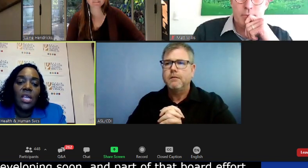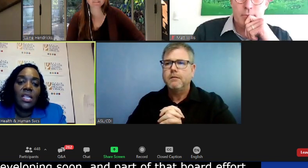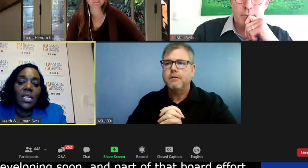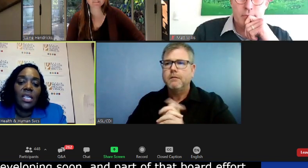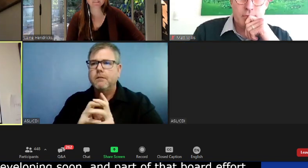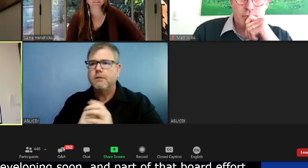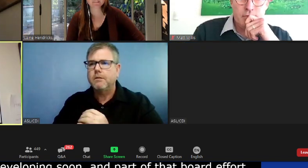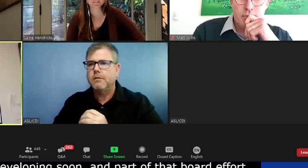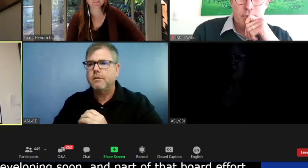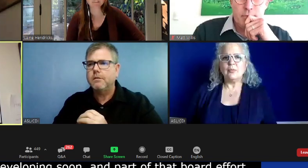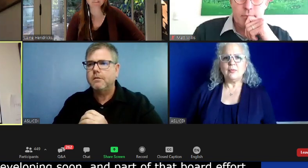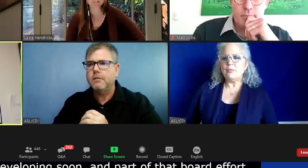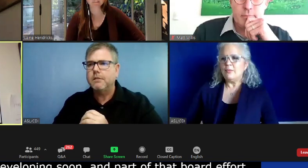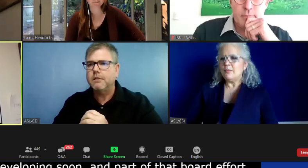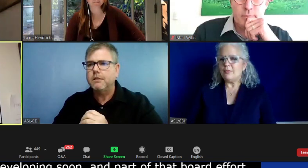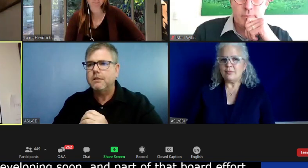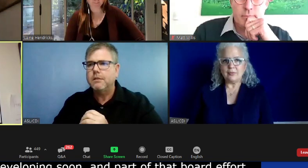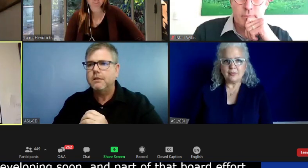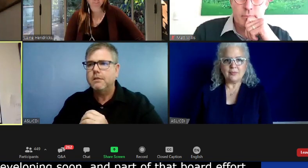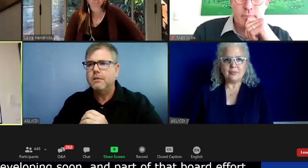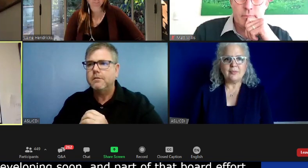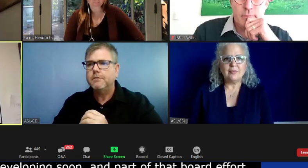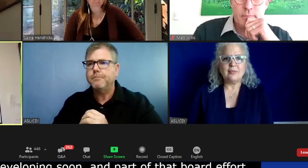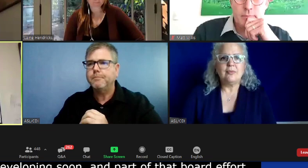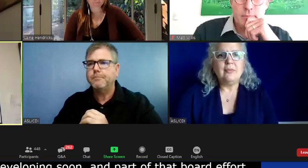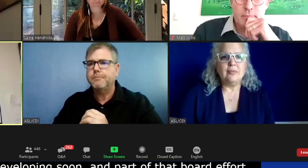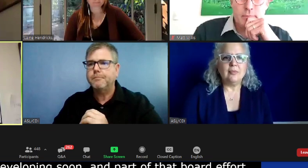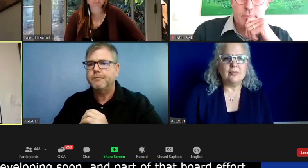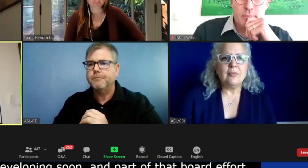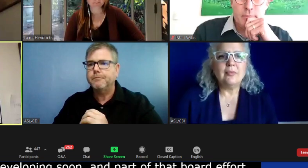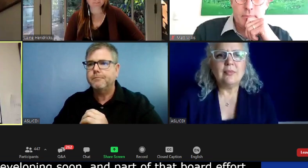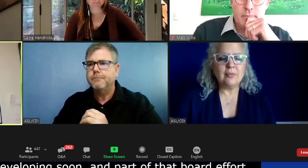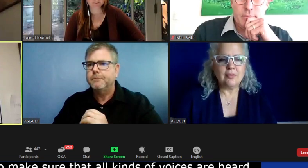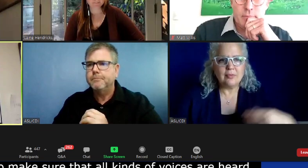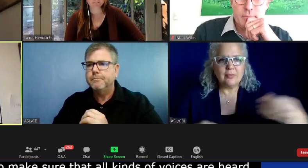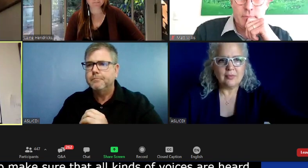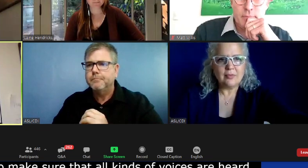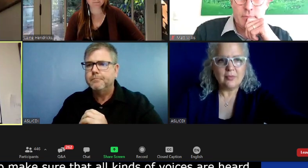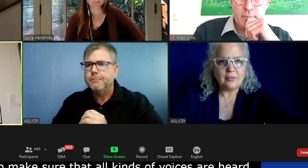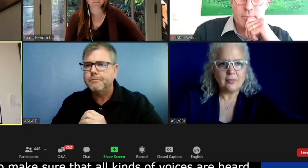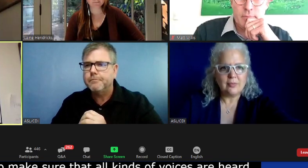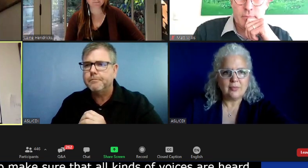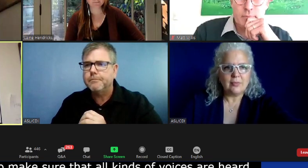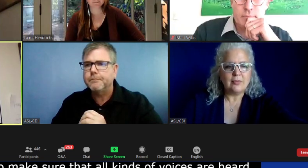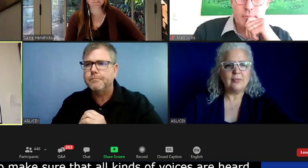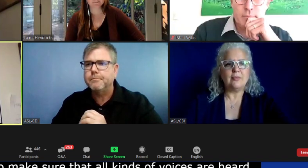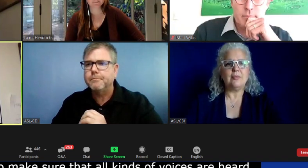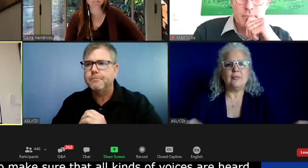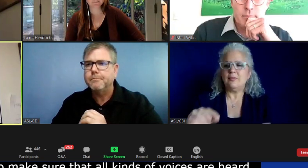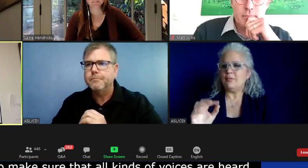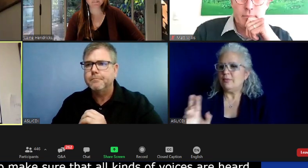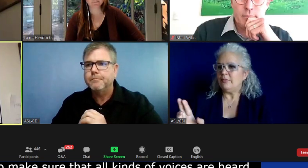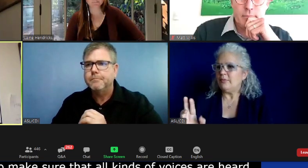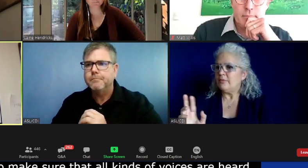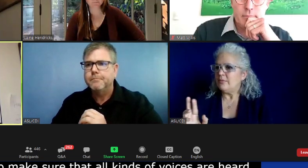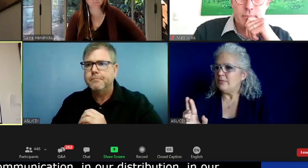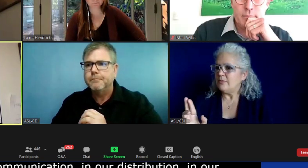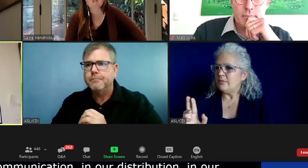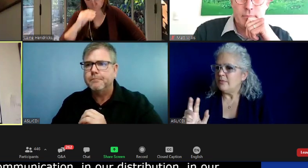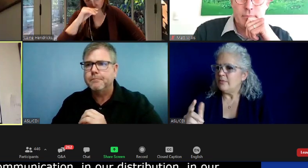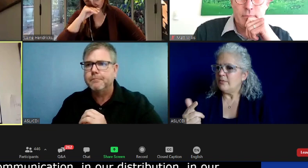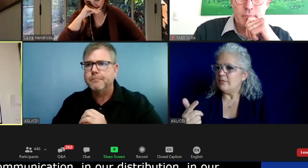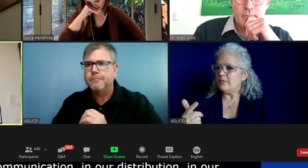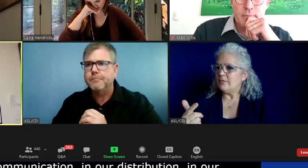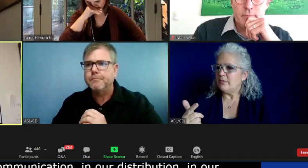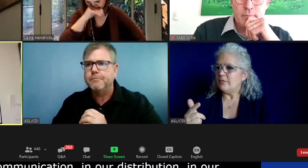heard in our communication, in our distribution, in our allocation, and in our work. So we're going to make sure that we get